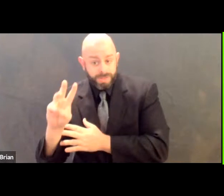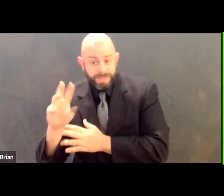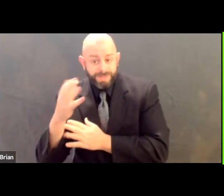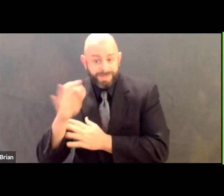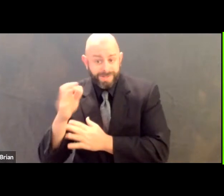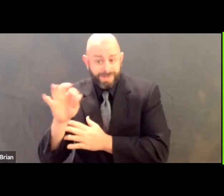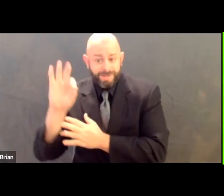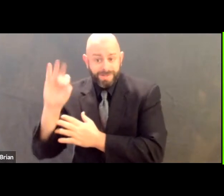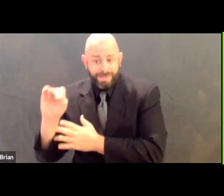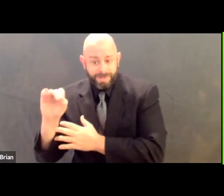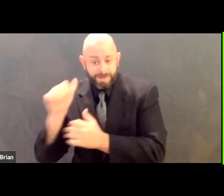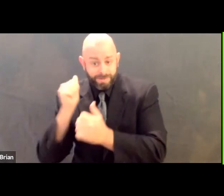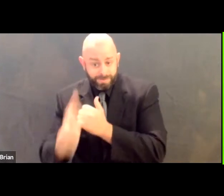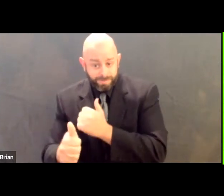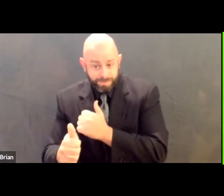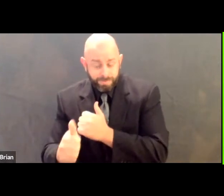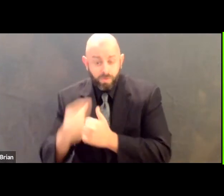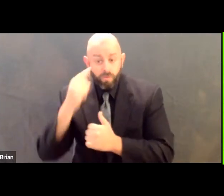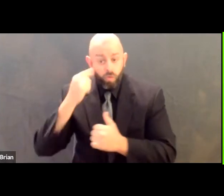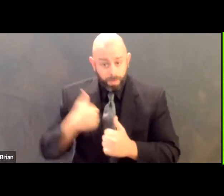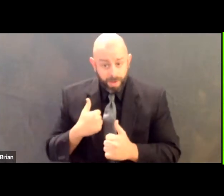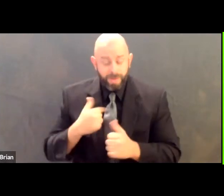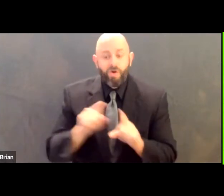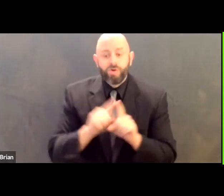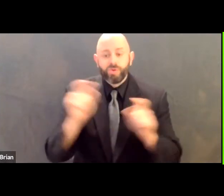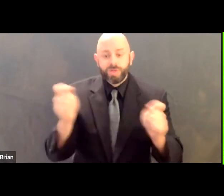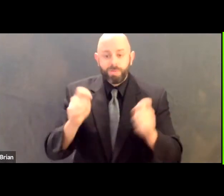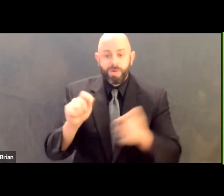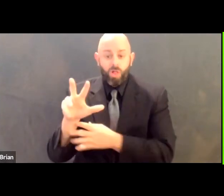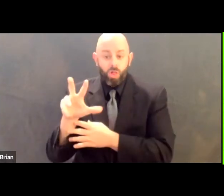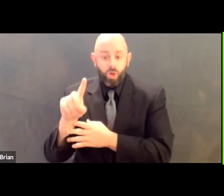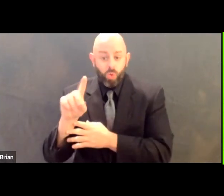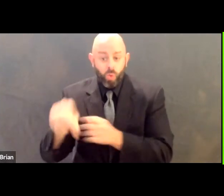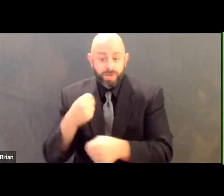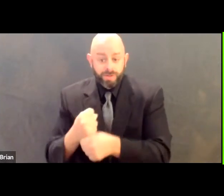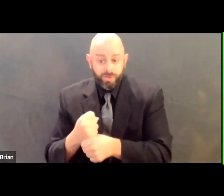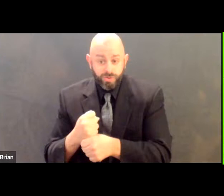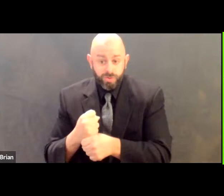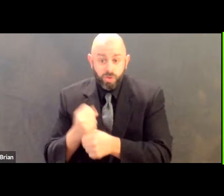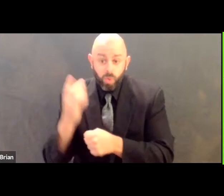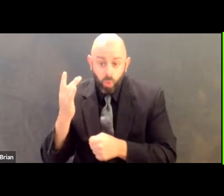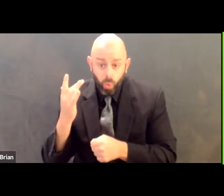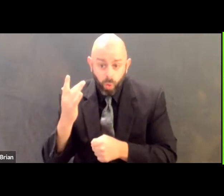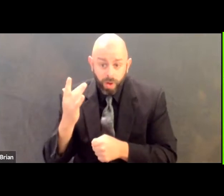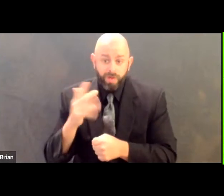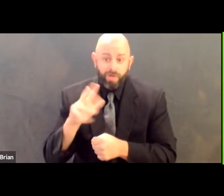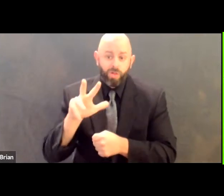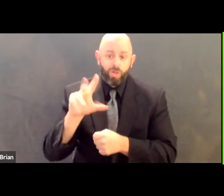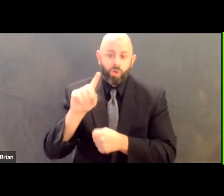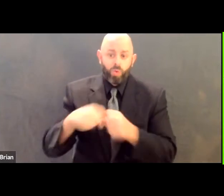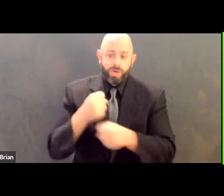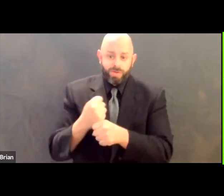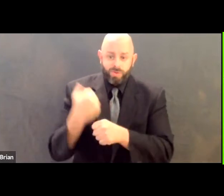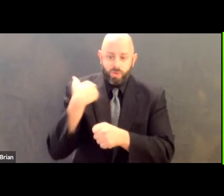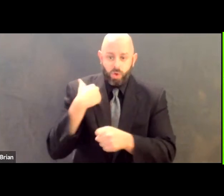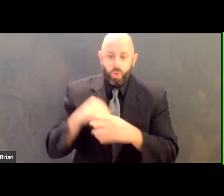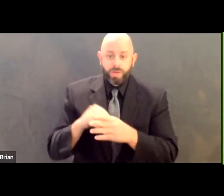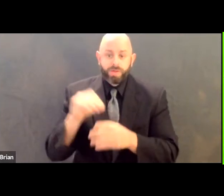1990. For me, I also celebrate 31 years because it was 31 years ago in September